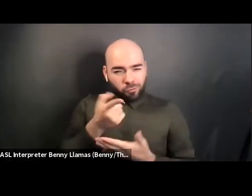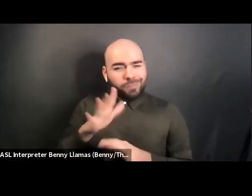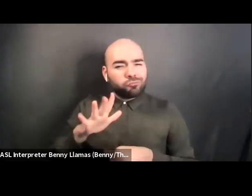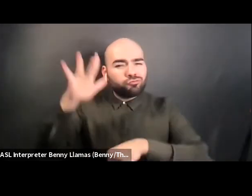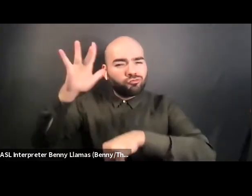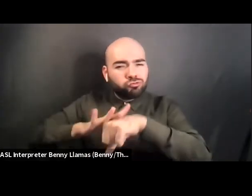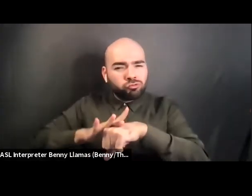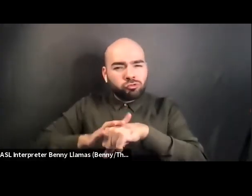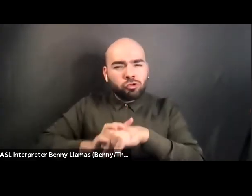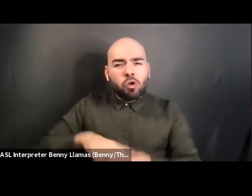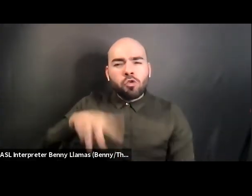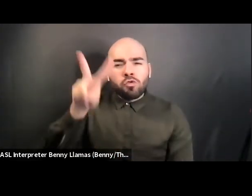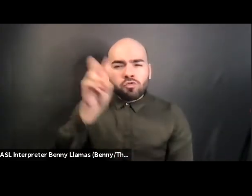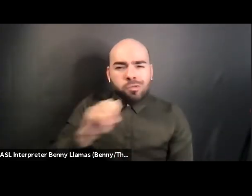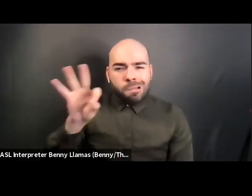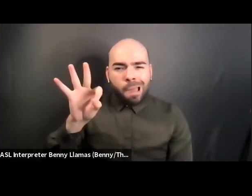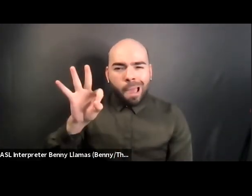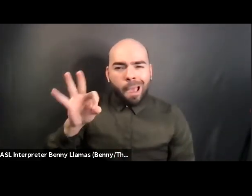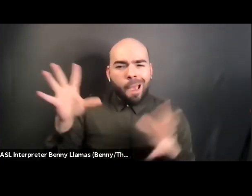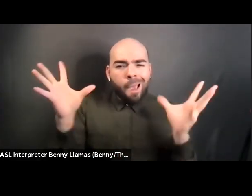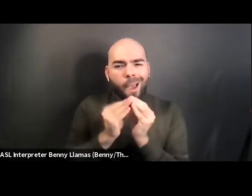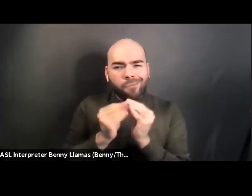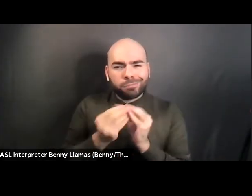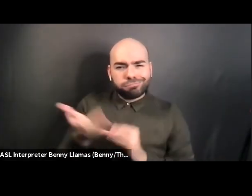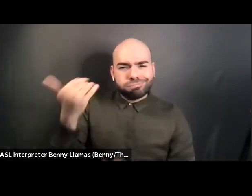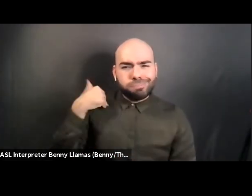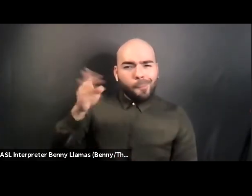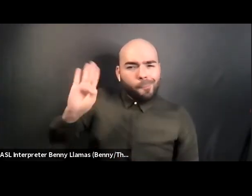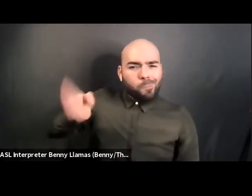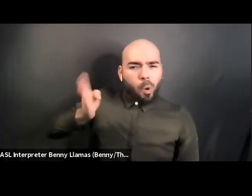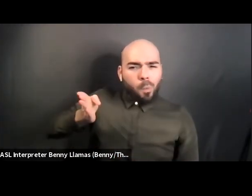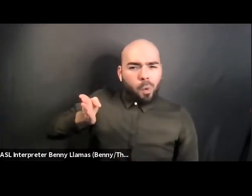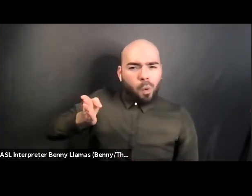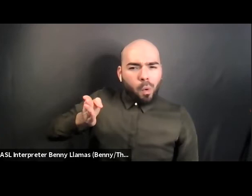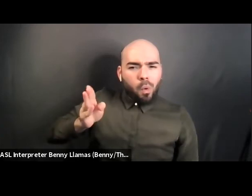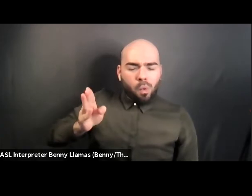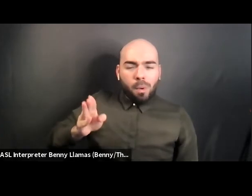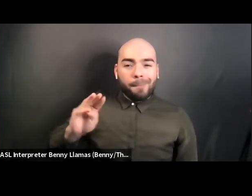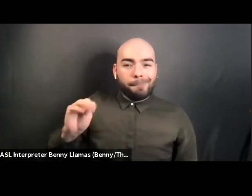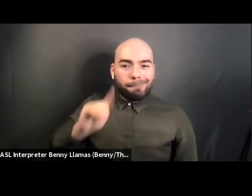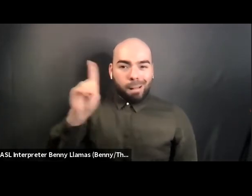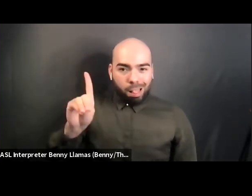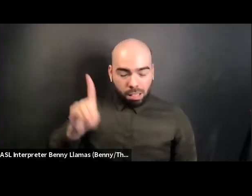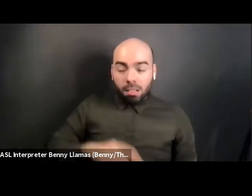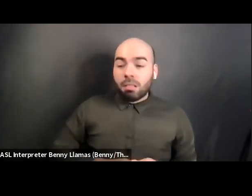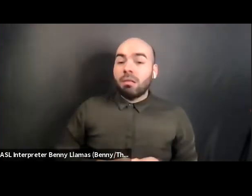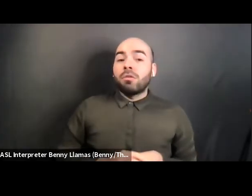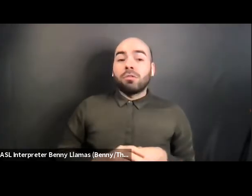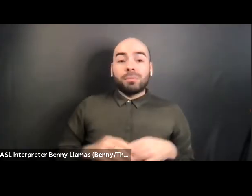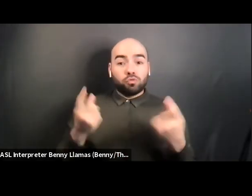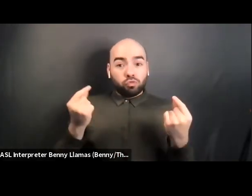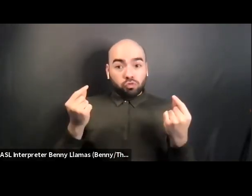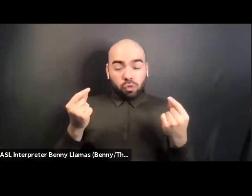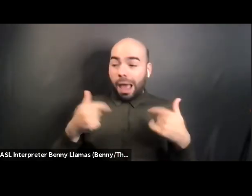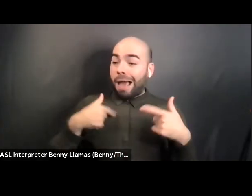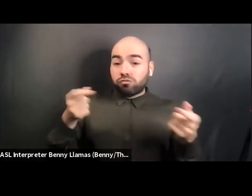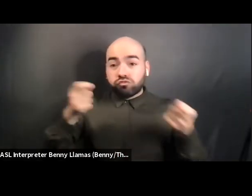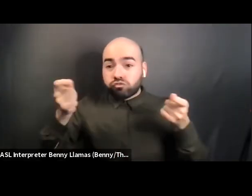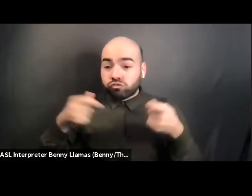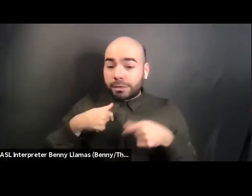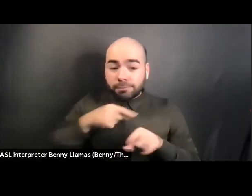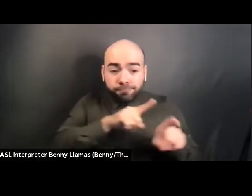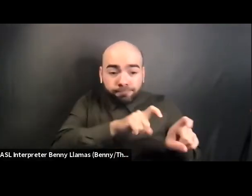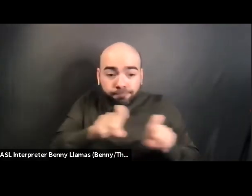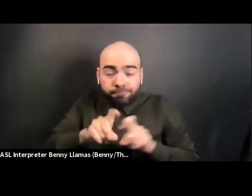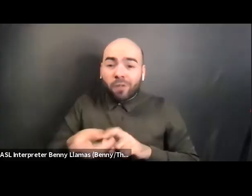2009 conference in Baltimore, where in the session, If I Ran the Zoo, we asked 4 younger theater leaders